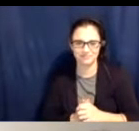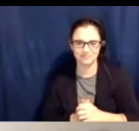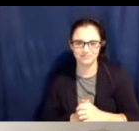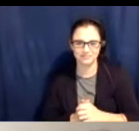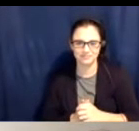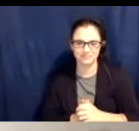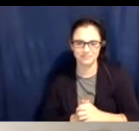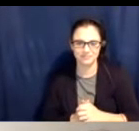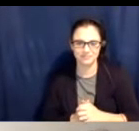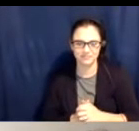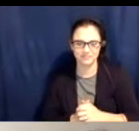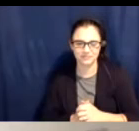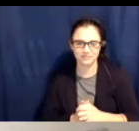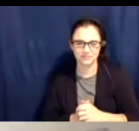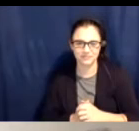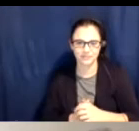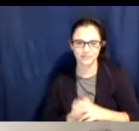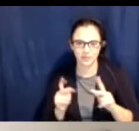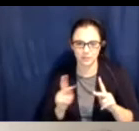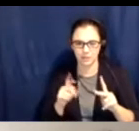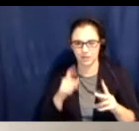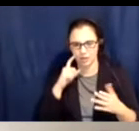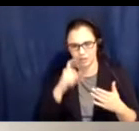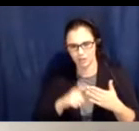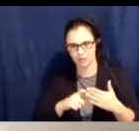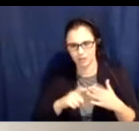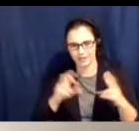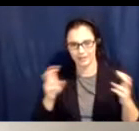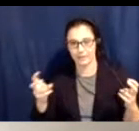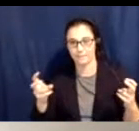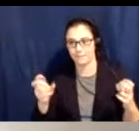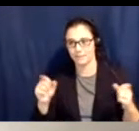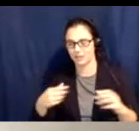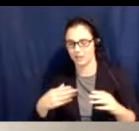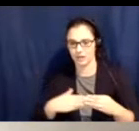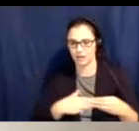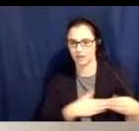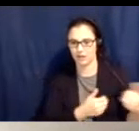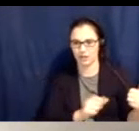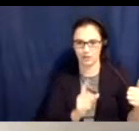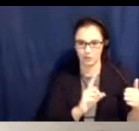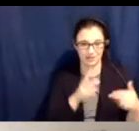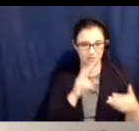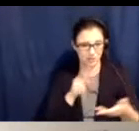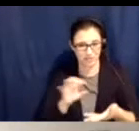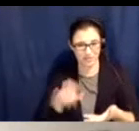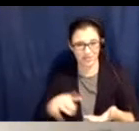I mean, so people can take the theme and take it anywhere. I mean, look at this. Yeah,